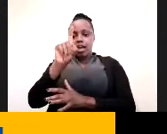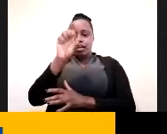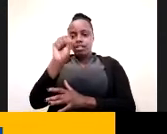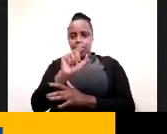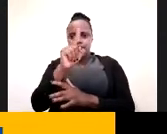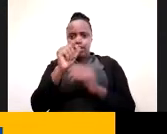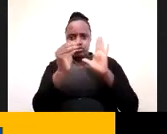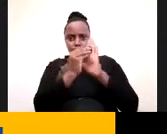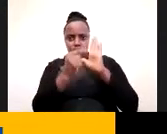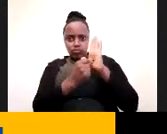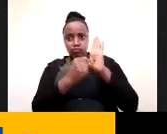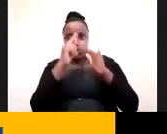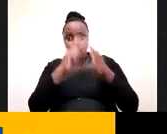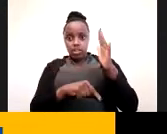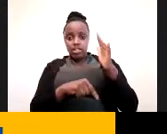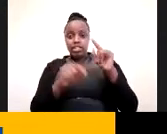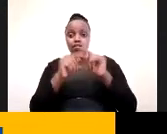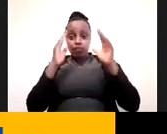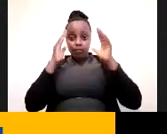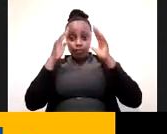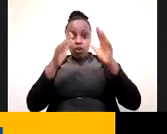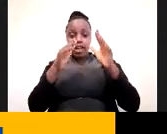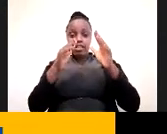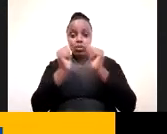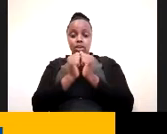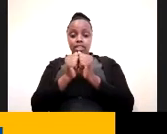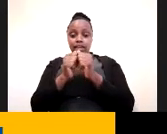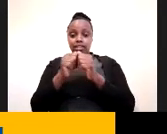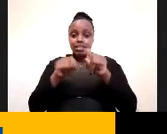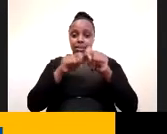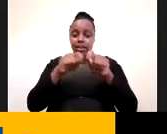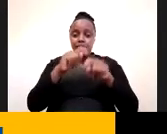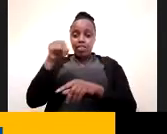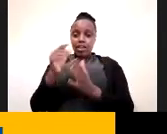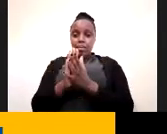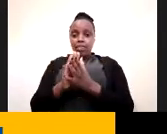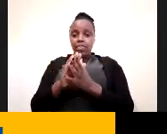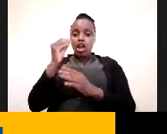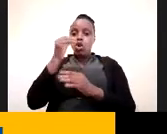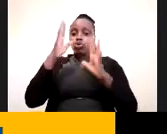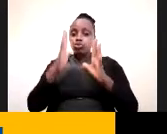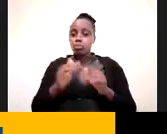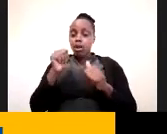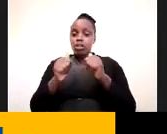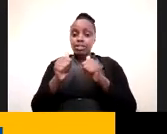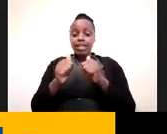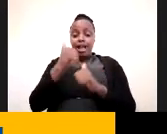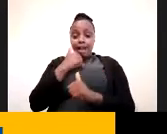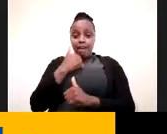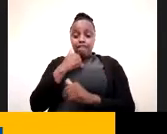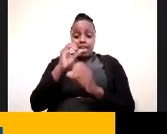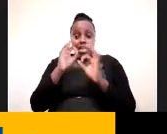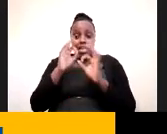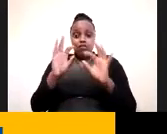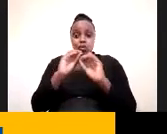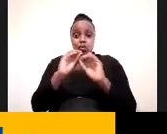really focus on stimulating the demand and ensure consumer trust. We consider that without a stimulation